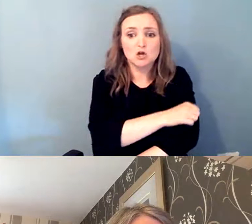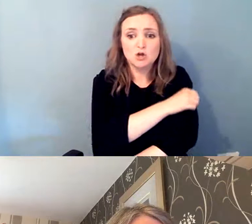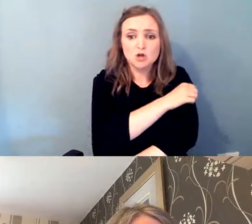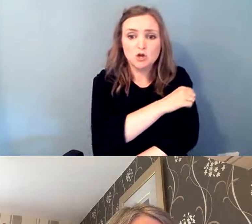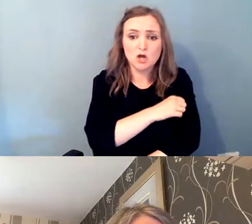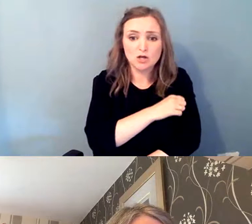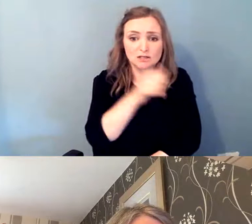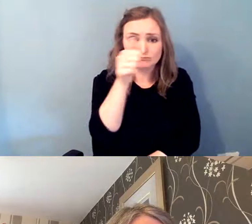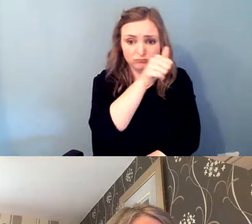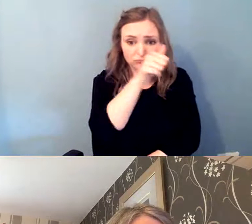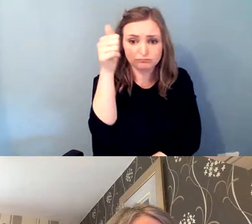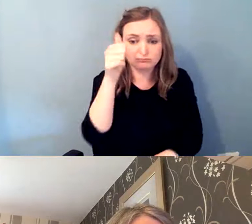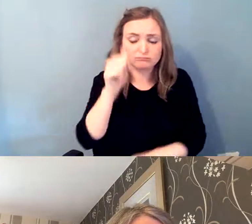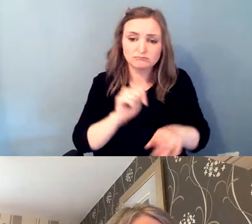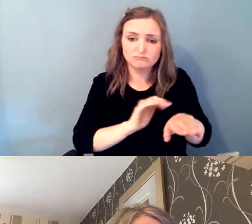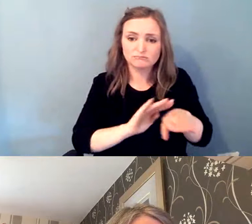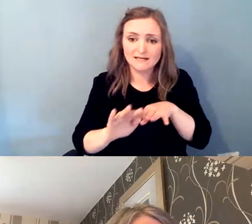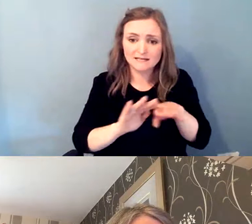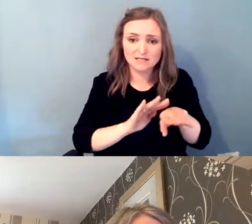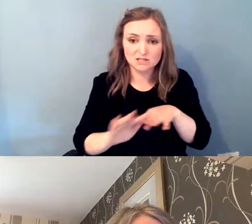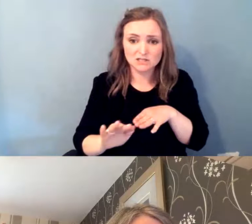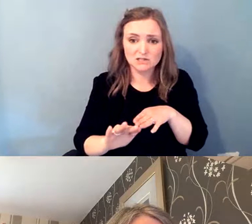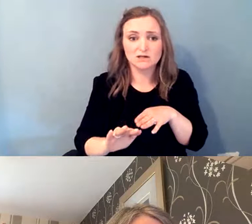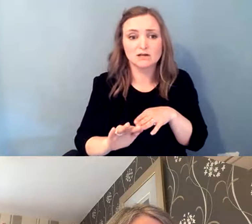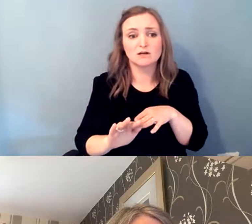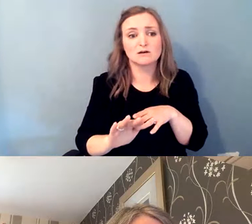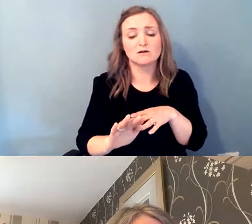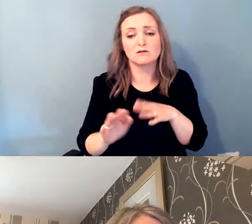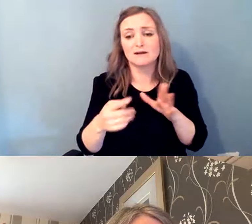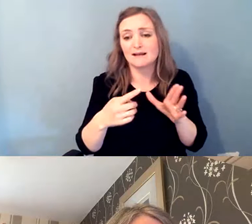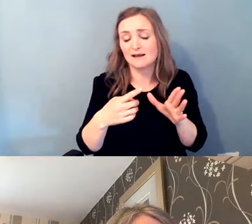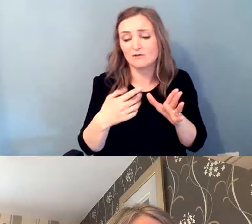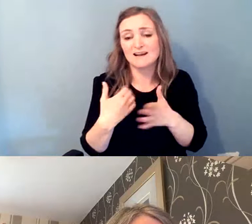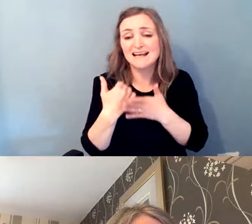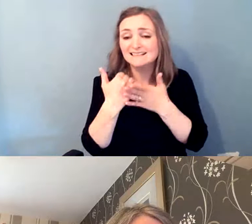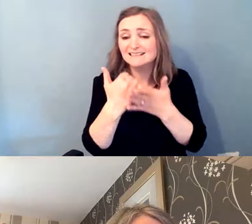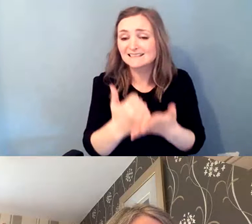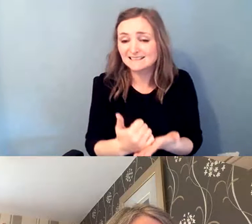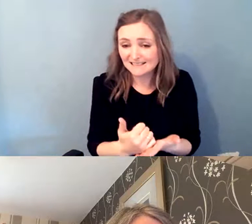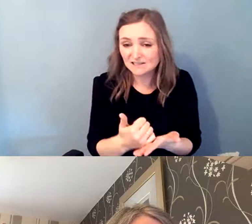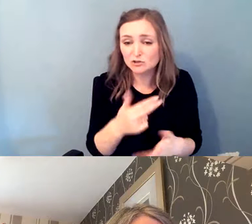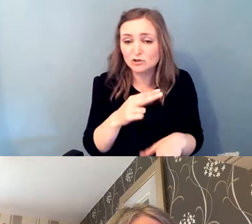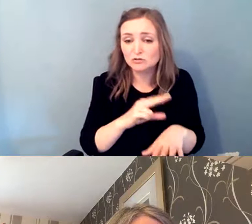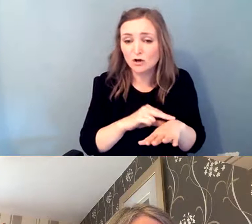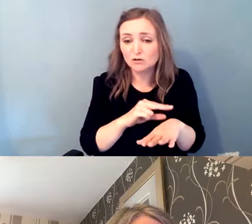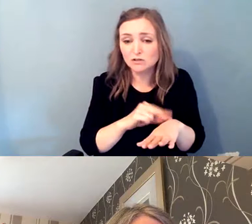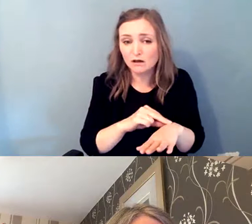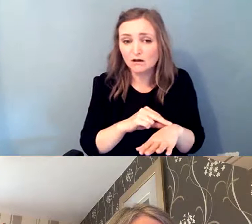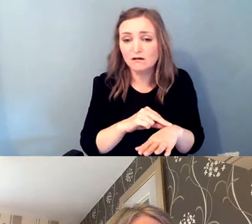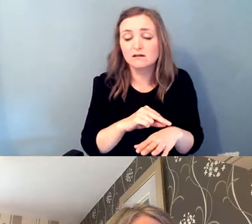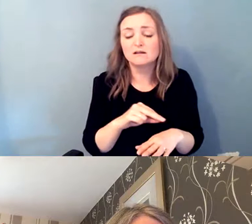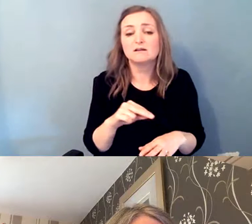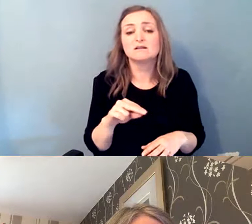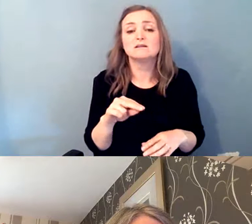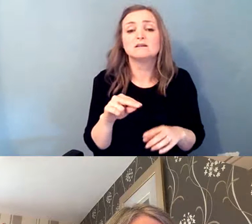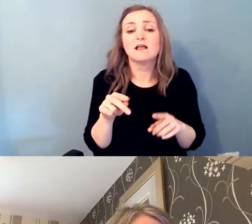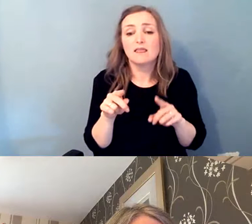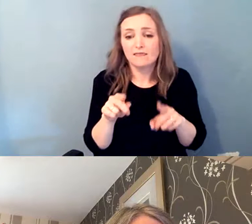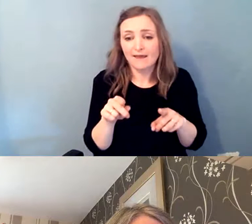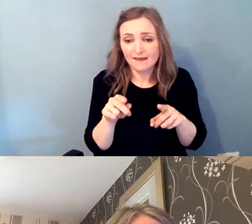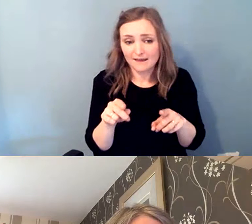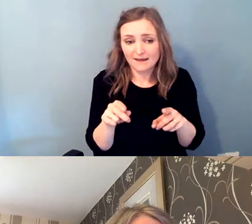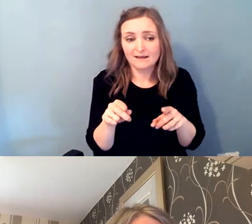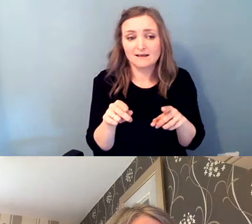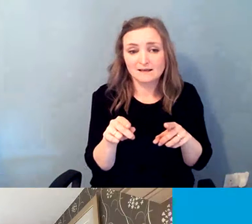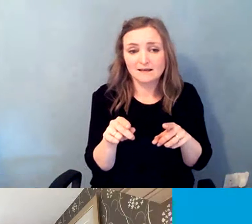an ANP, a physician's assistant, but you would hope that that would be